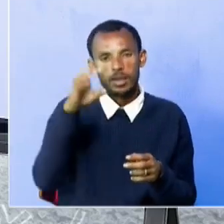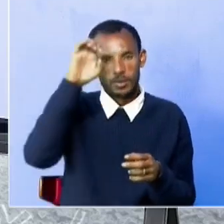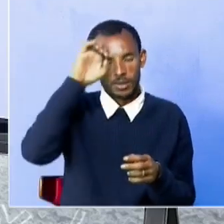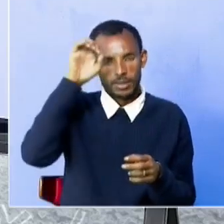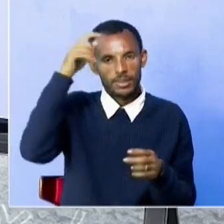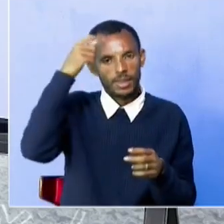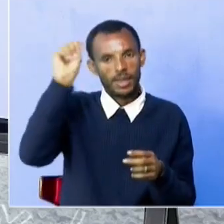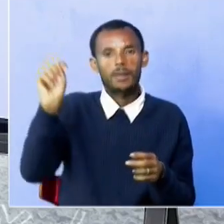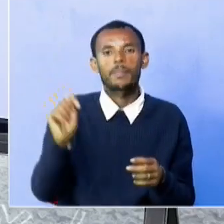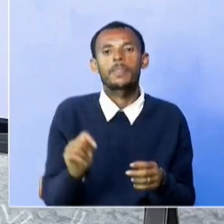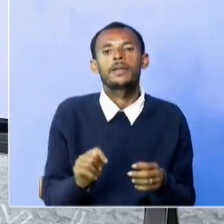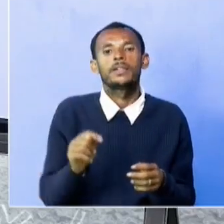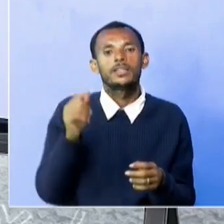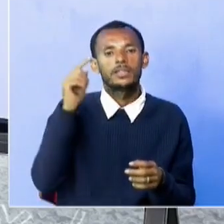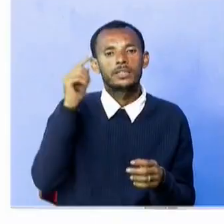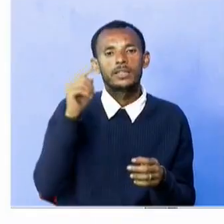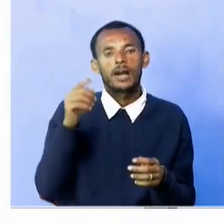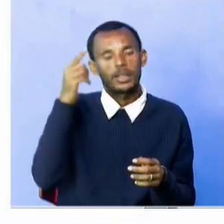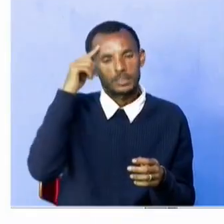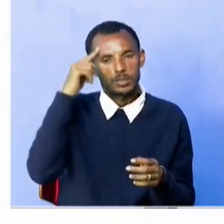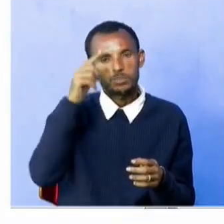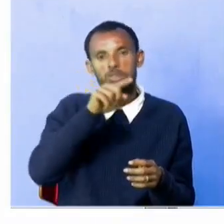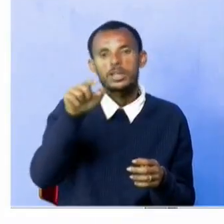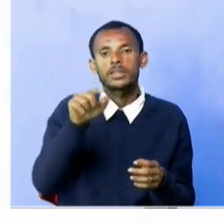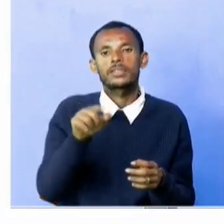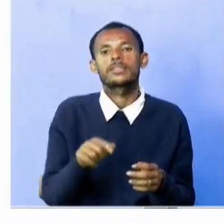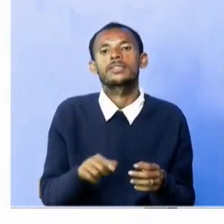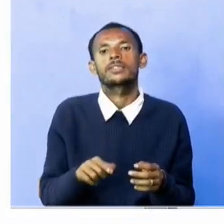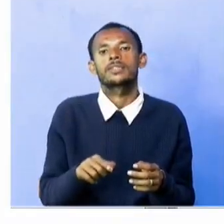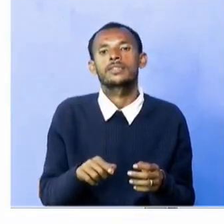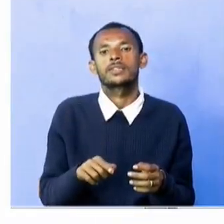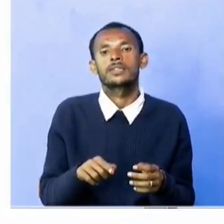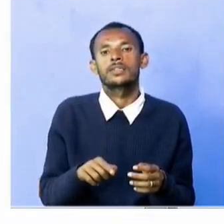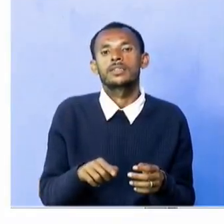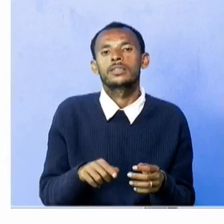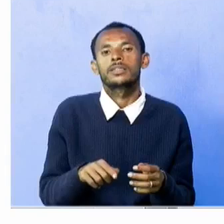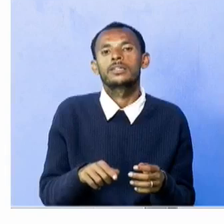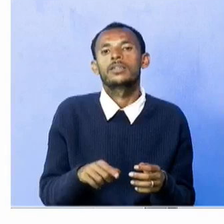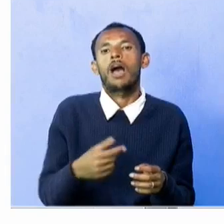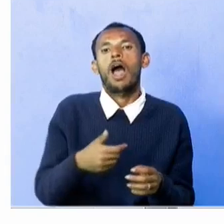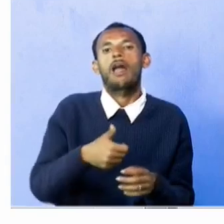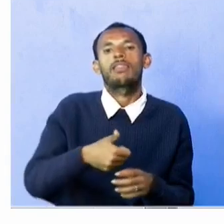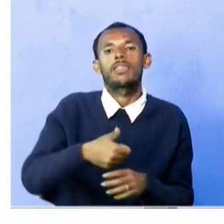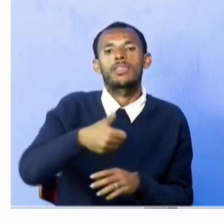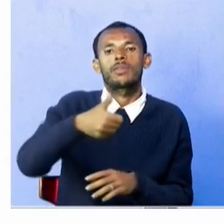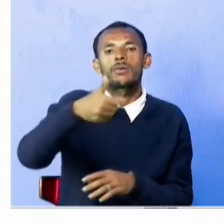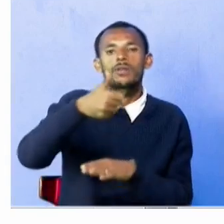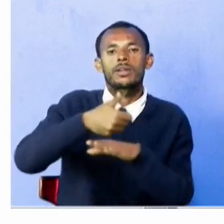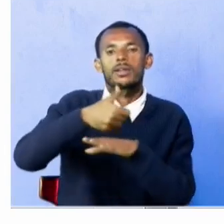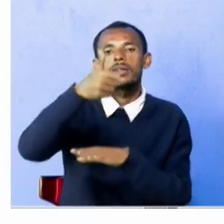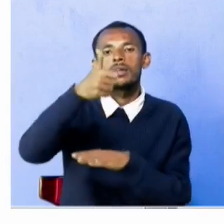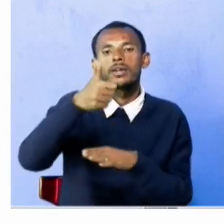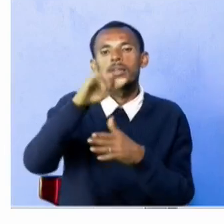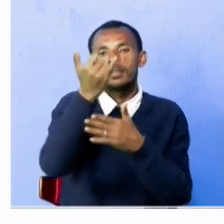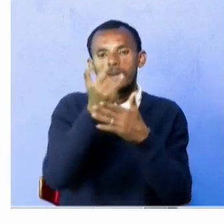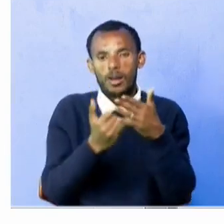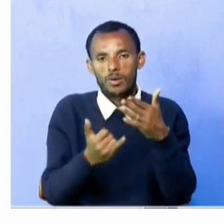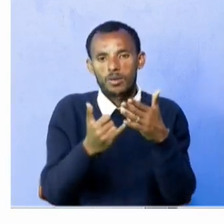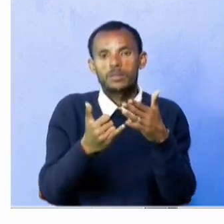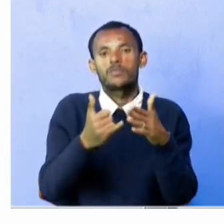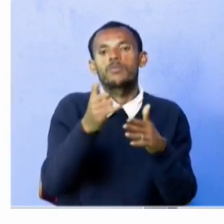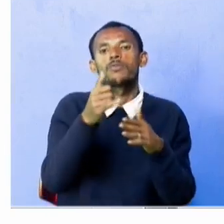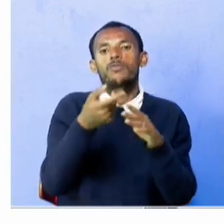triangle. Assume there is a certain altitude drawn to the hypotenuse. Say this